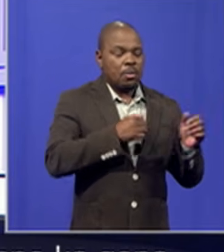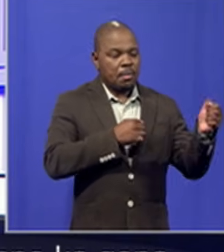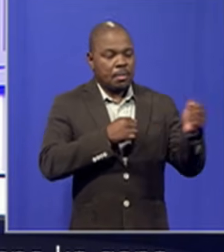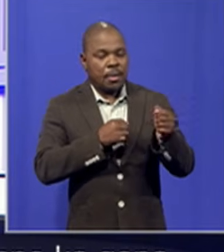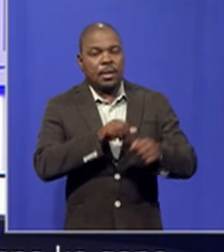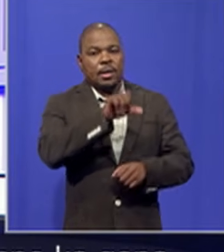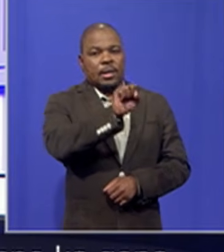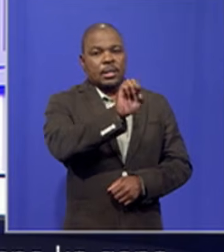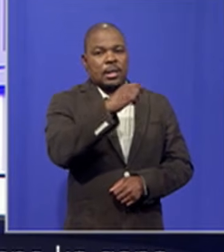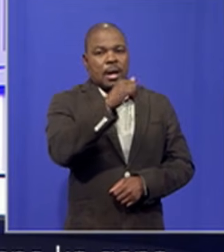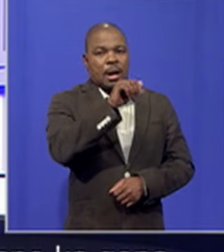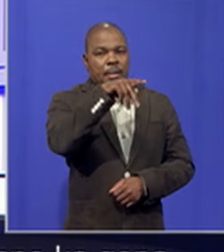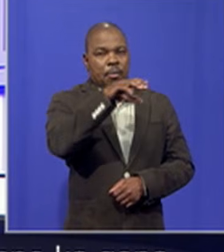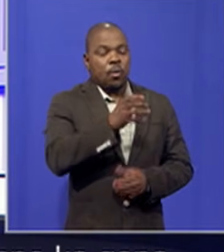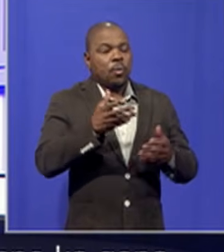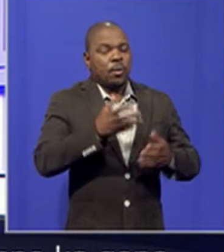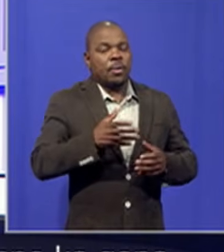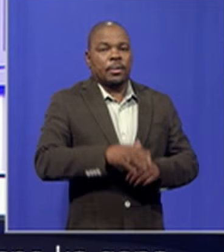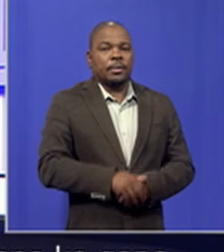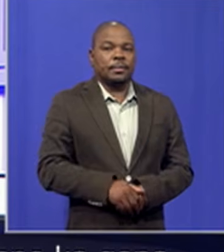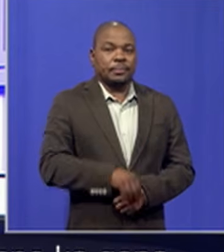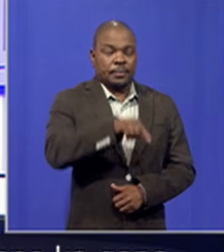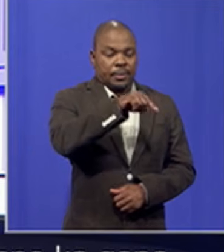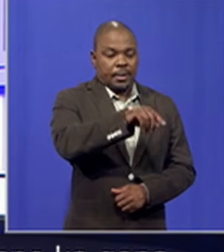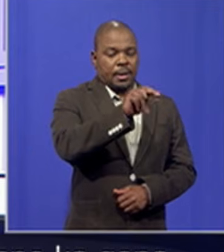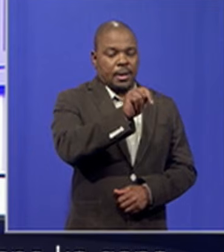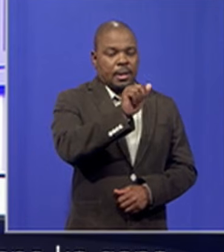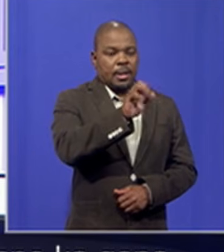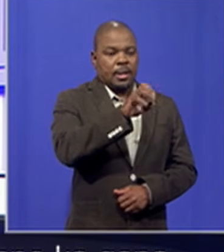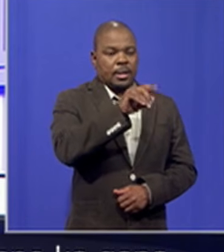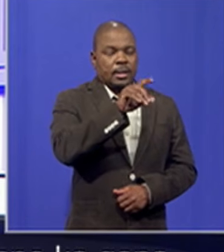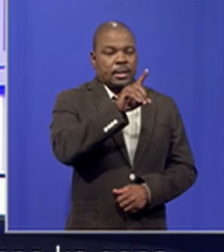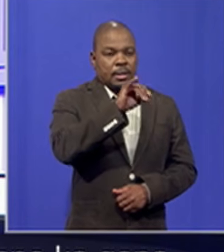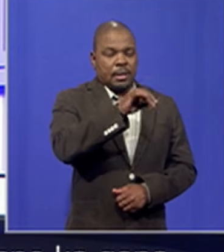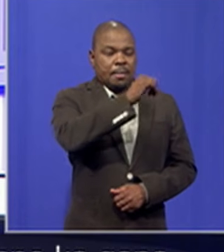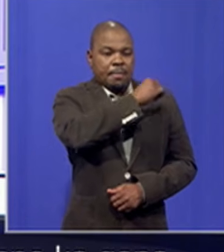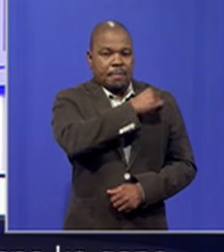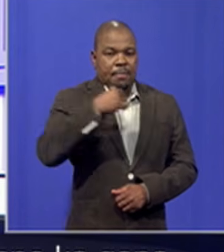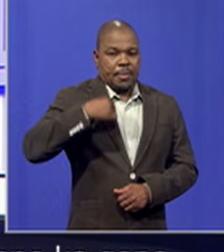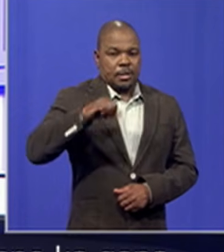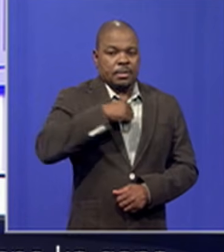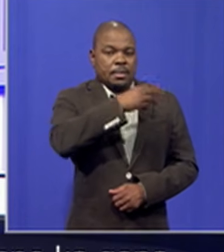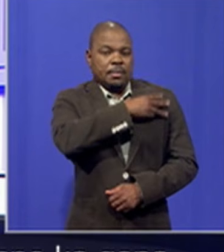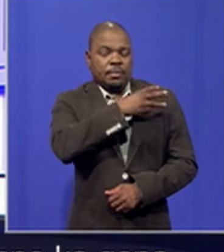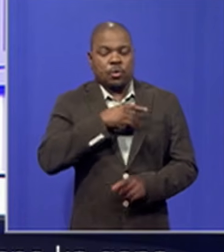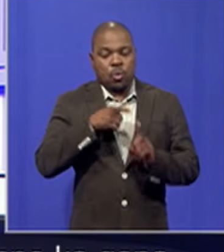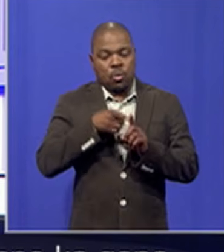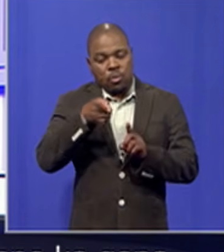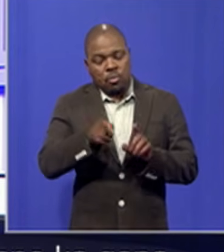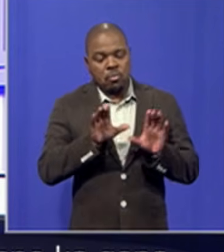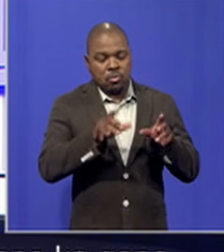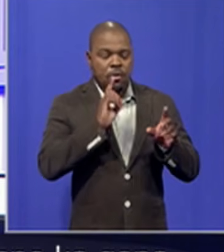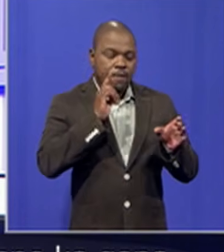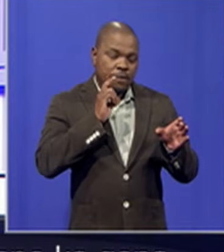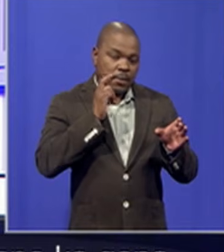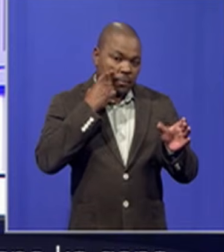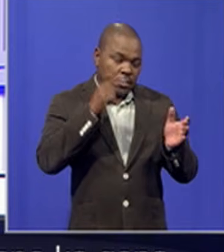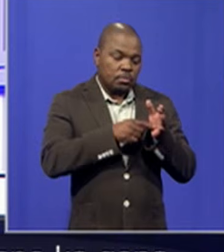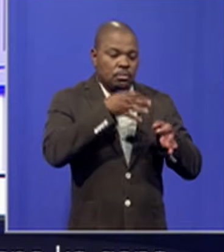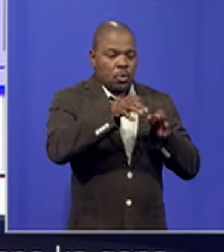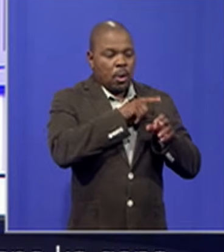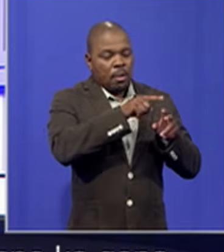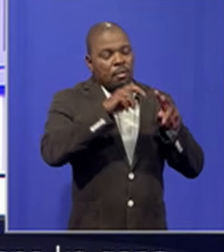Segapo bjalo ka molaodi wa masepala wa selegae wa Naledi. Mokgosi bua fana ka bohlatse pele ga komiti ya nakwana yeo e nyakiša go